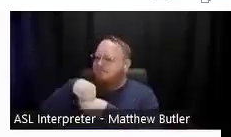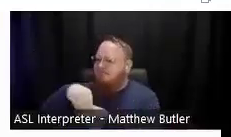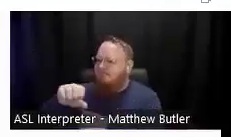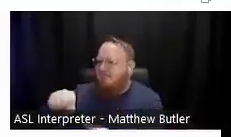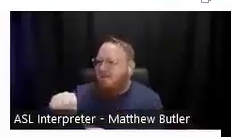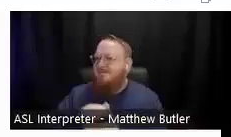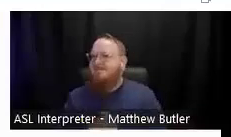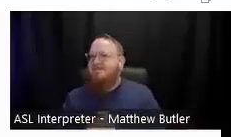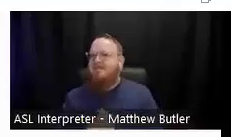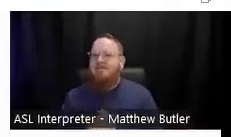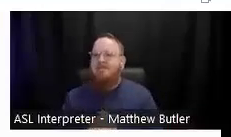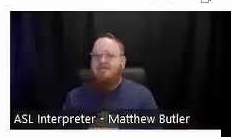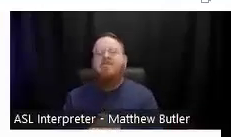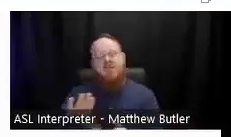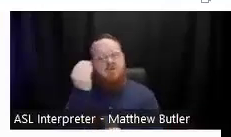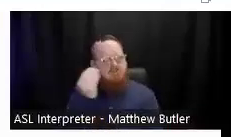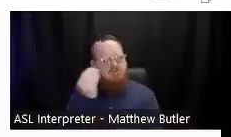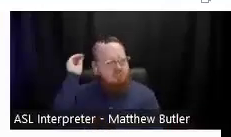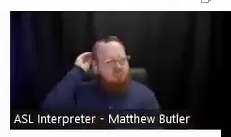So keep that in mind as well.